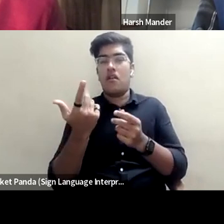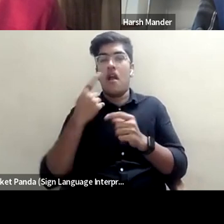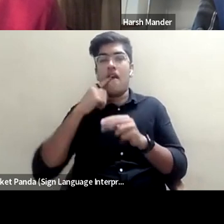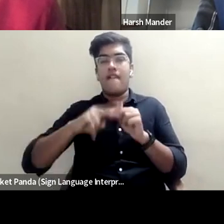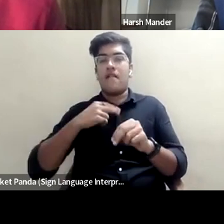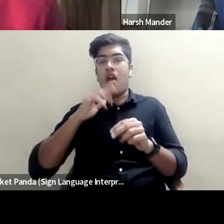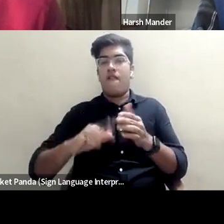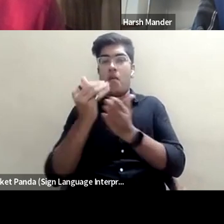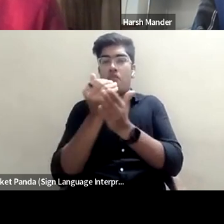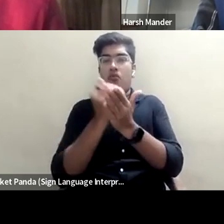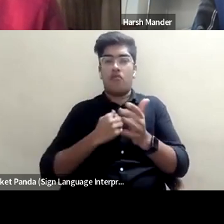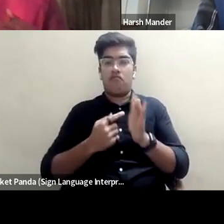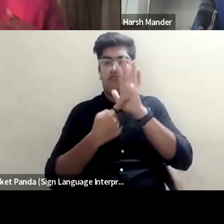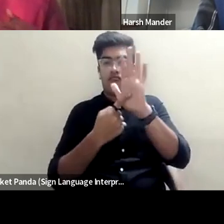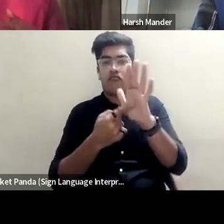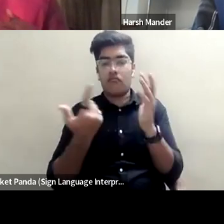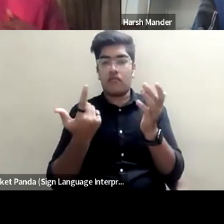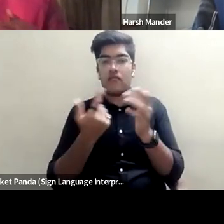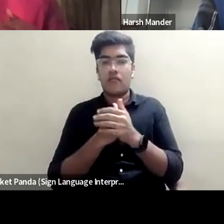programs where